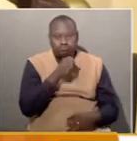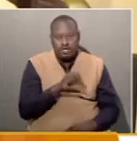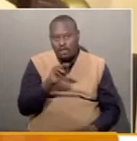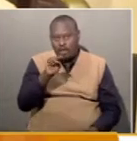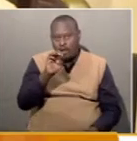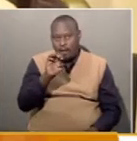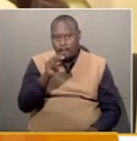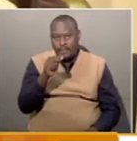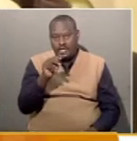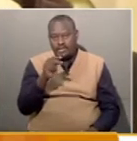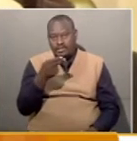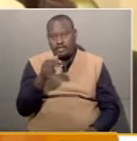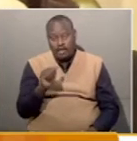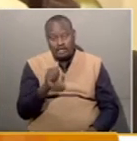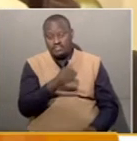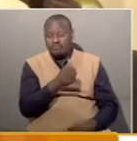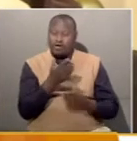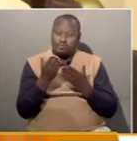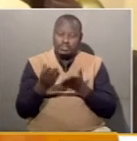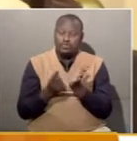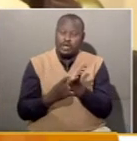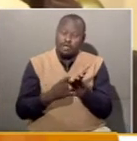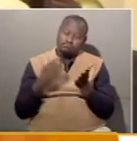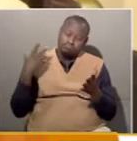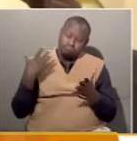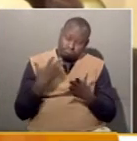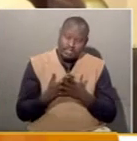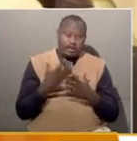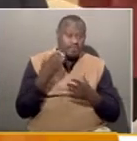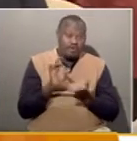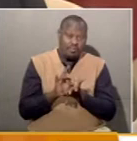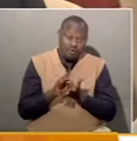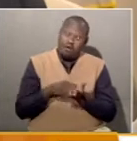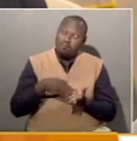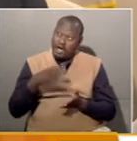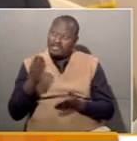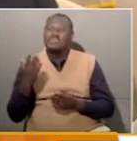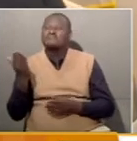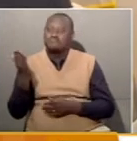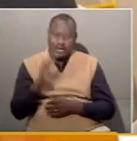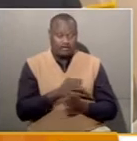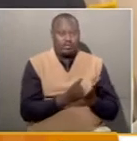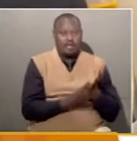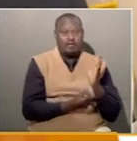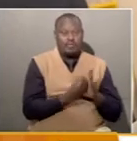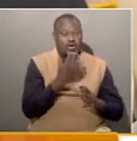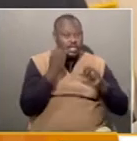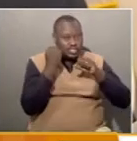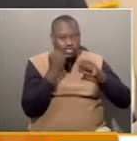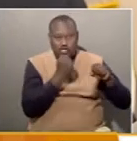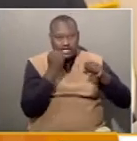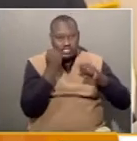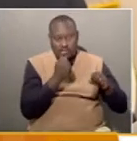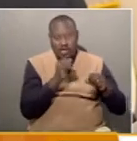others, who had been in Uganda but who decided to come back to start afresh the establishment of a sugar factory in